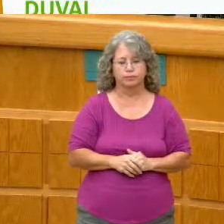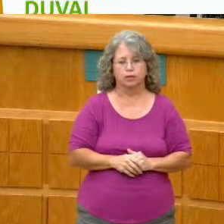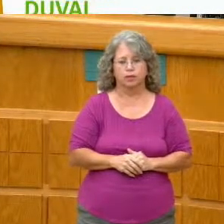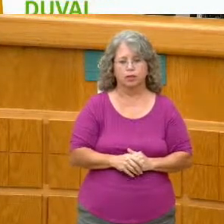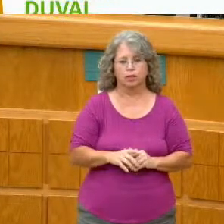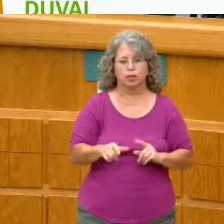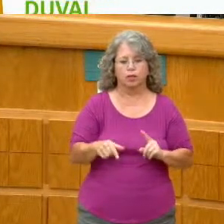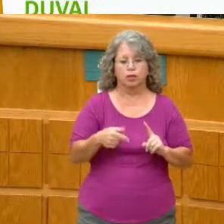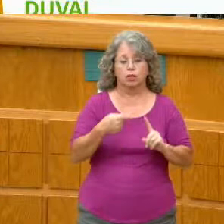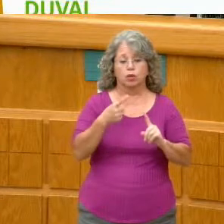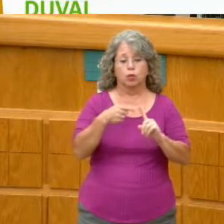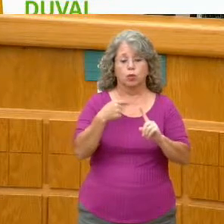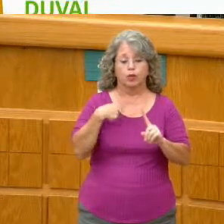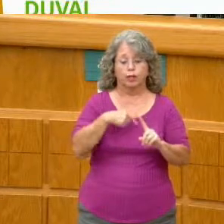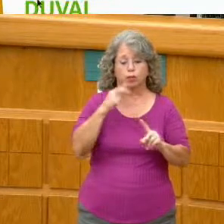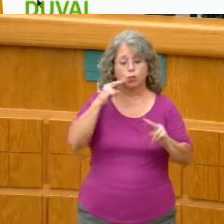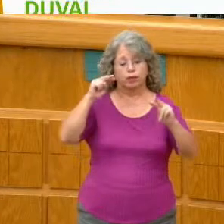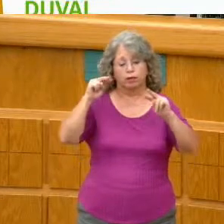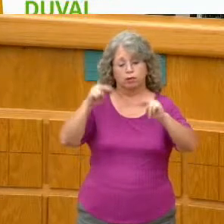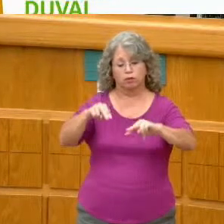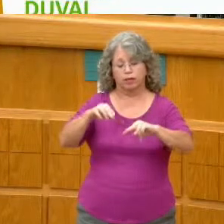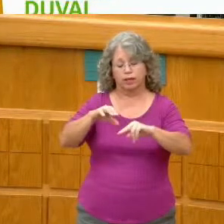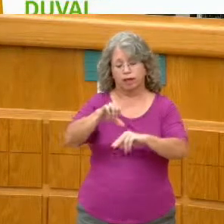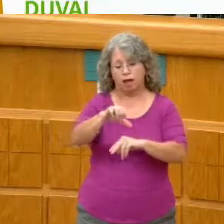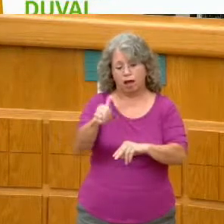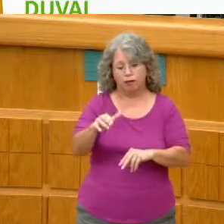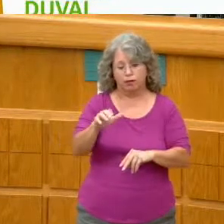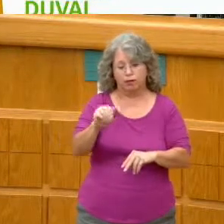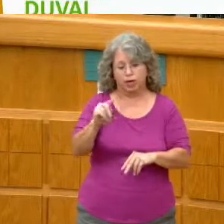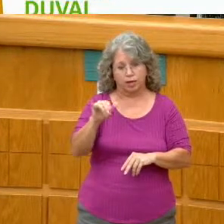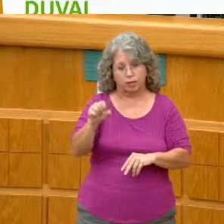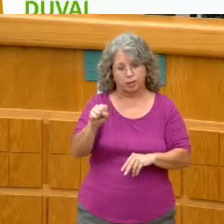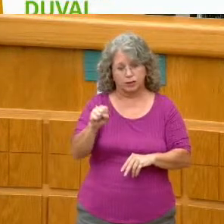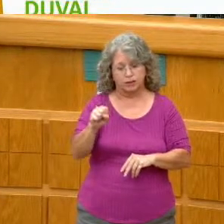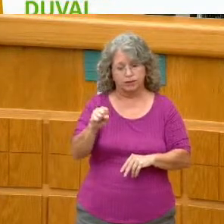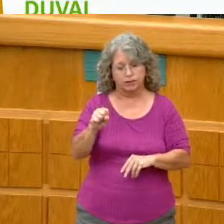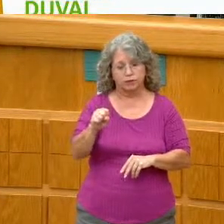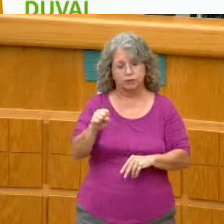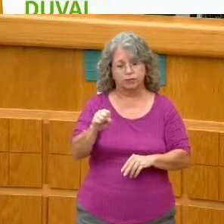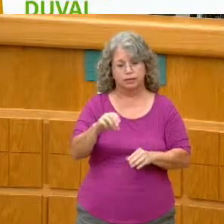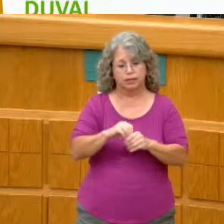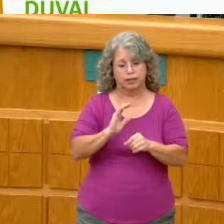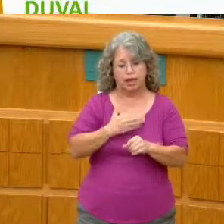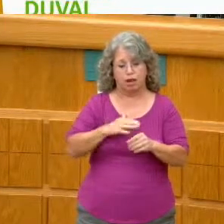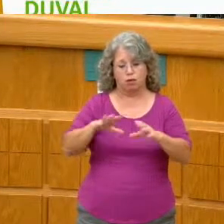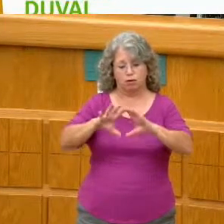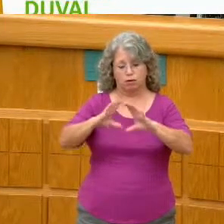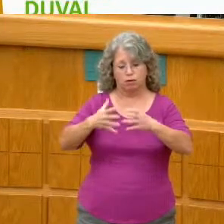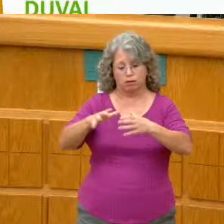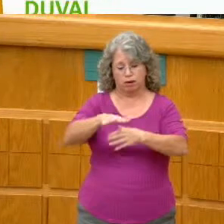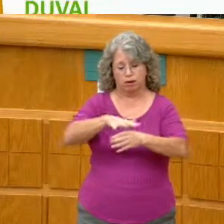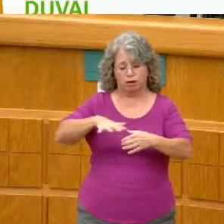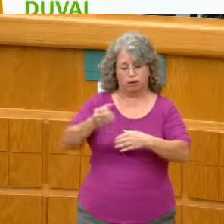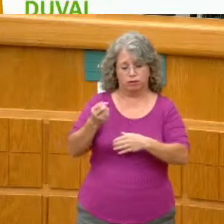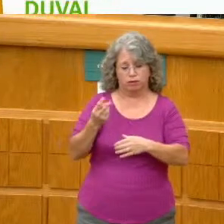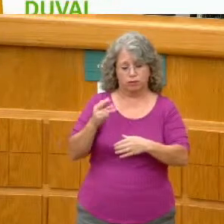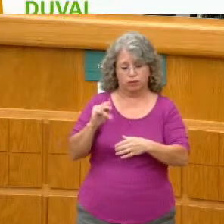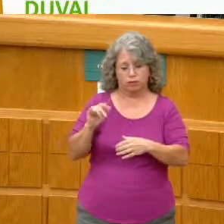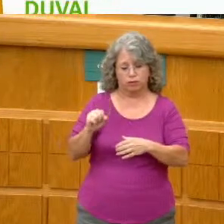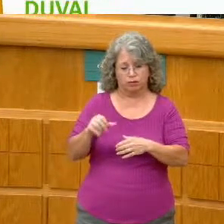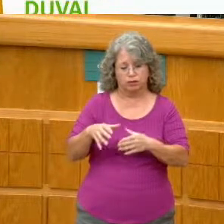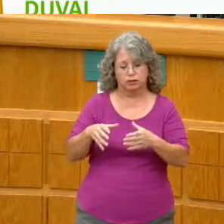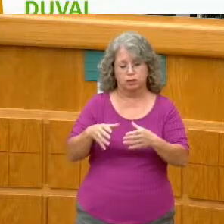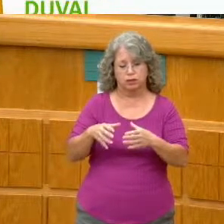marginally higher. When we zoom in on these other counties in the Coastal Bend area, and this is just new cases per day, it's